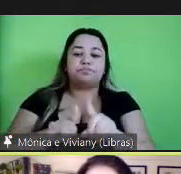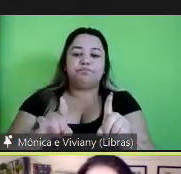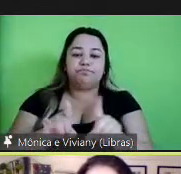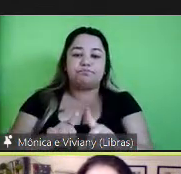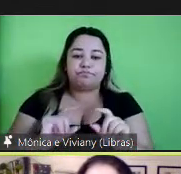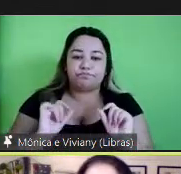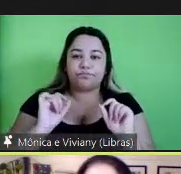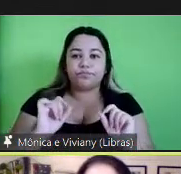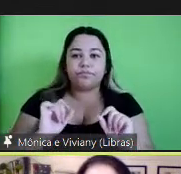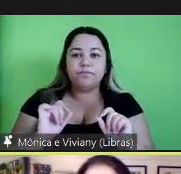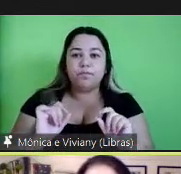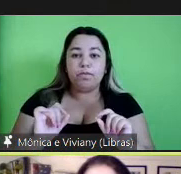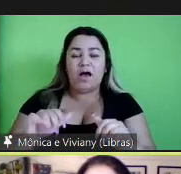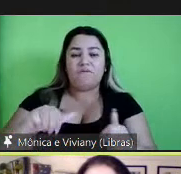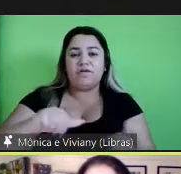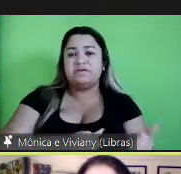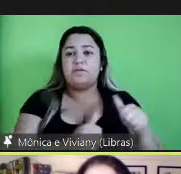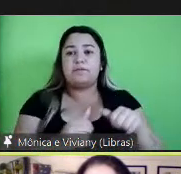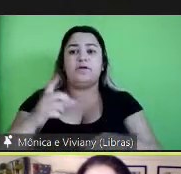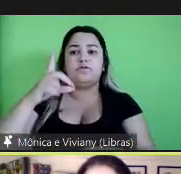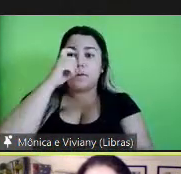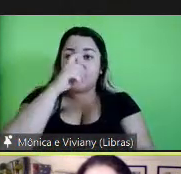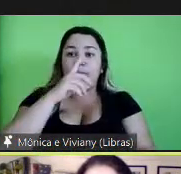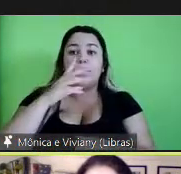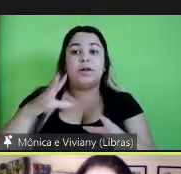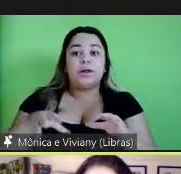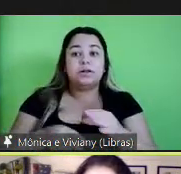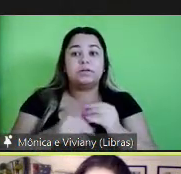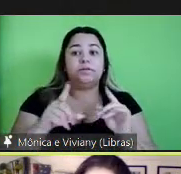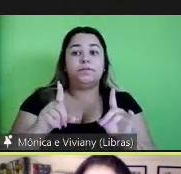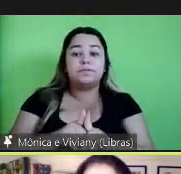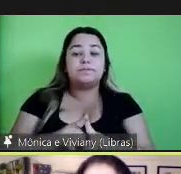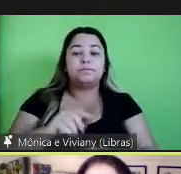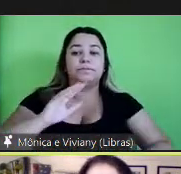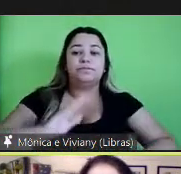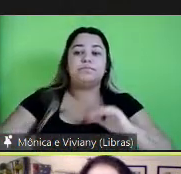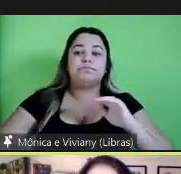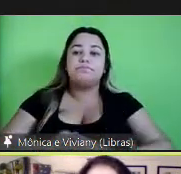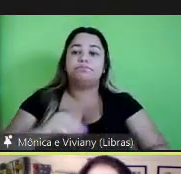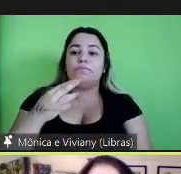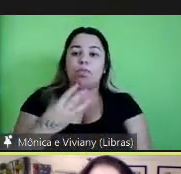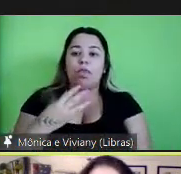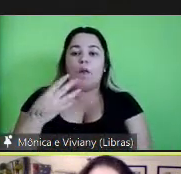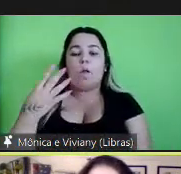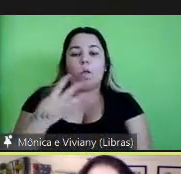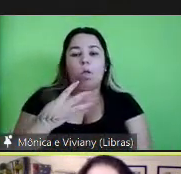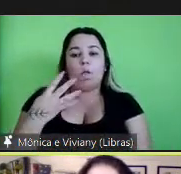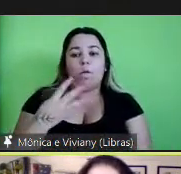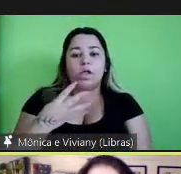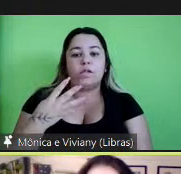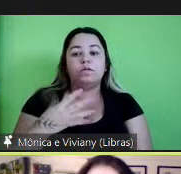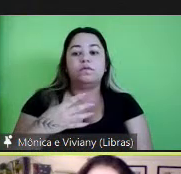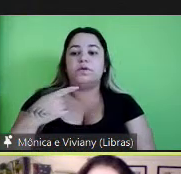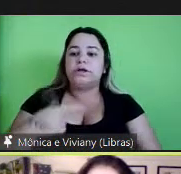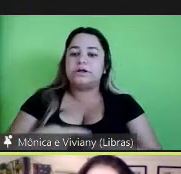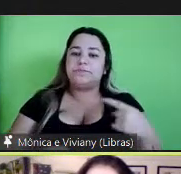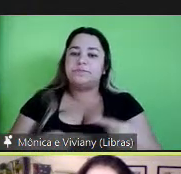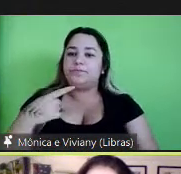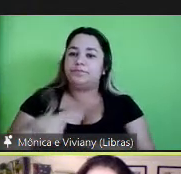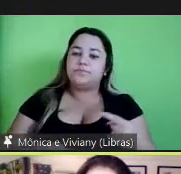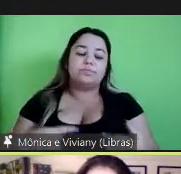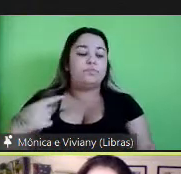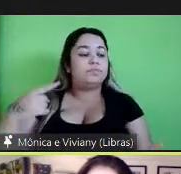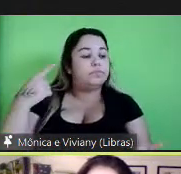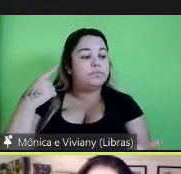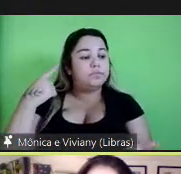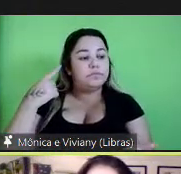been completed, healthcare professionals can then move to the 3rd and 4th steps, which are to discuss and agree on evidence-based treatments with